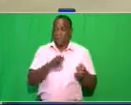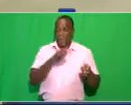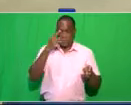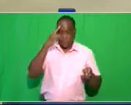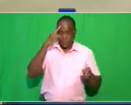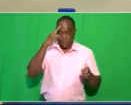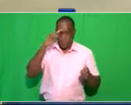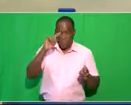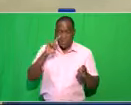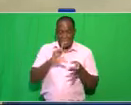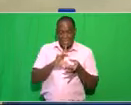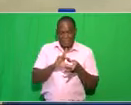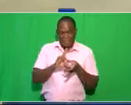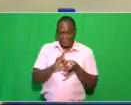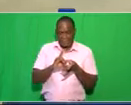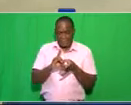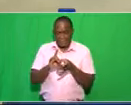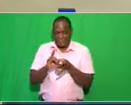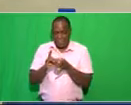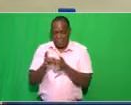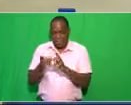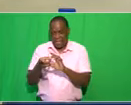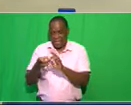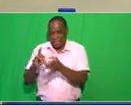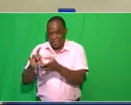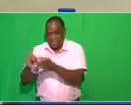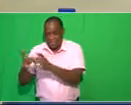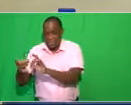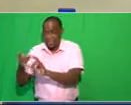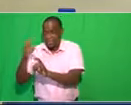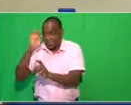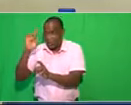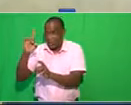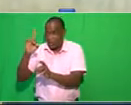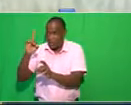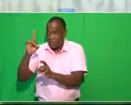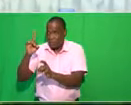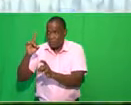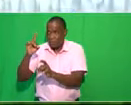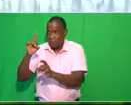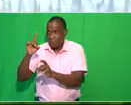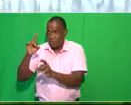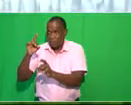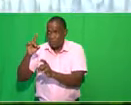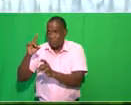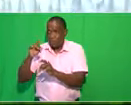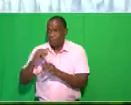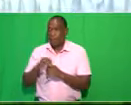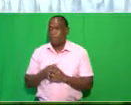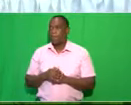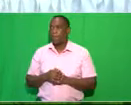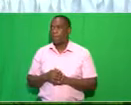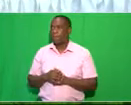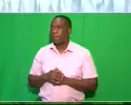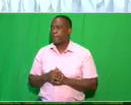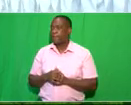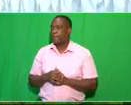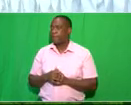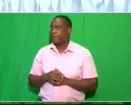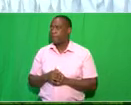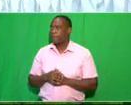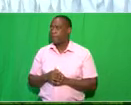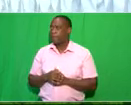are the barriers towards implementing this, and how do we circumvent these? Yeah, well, that's the